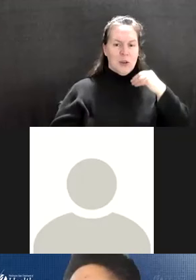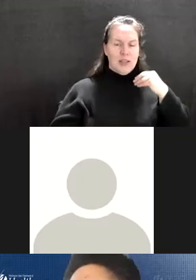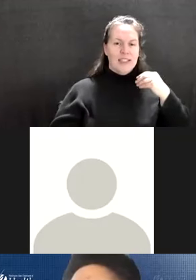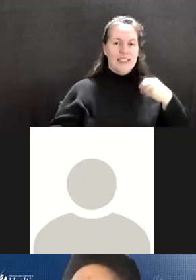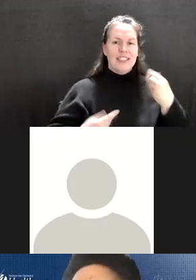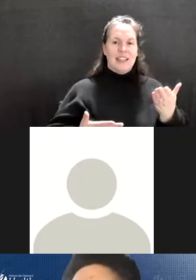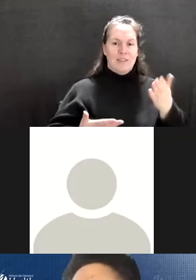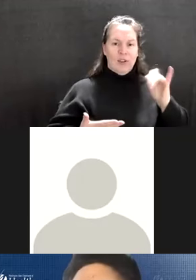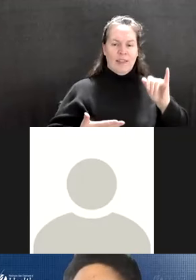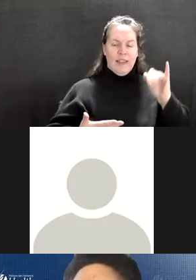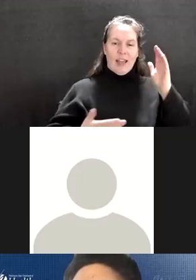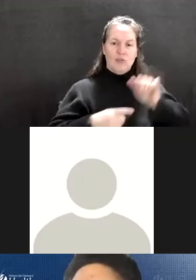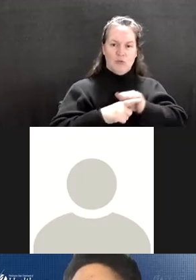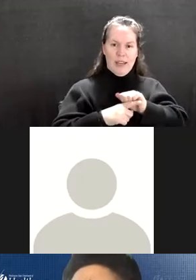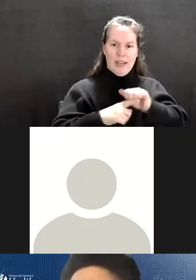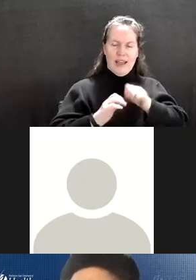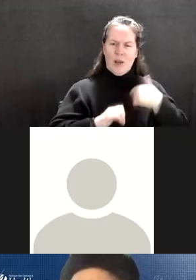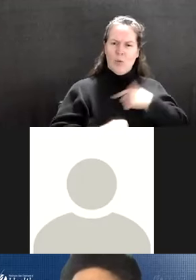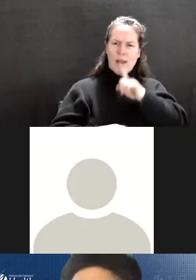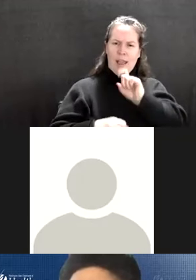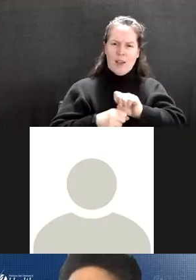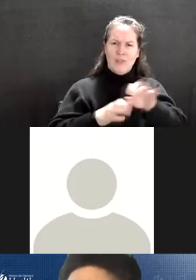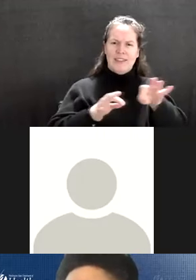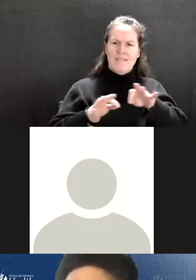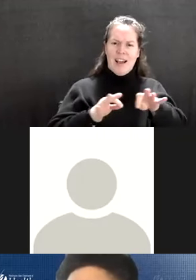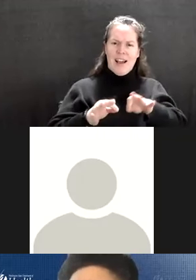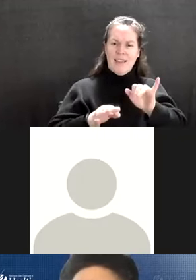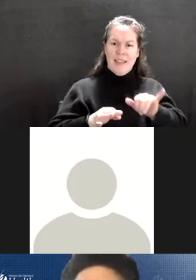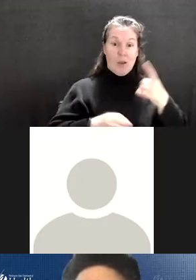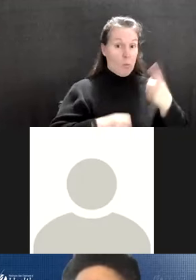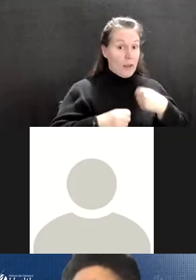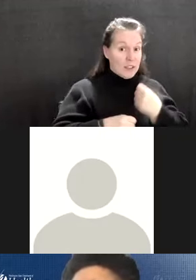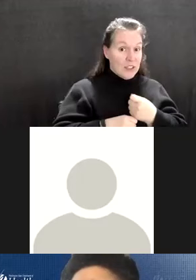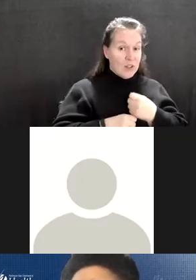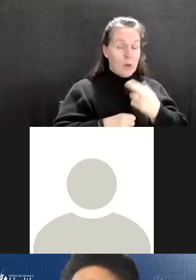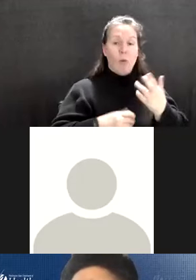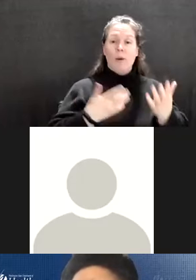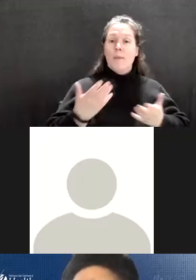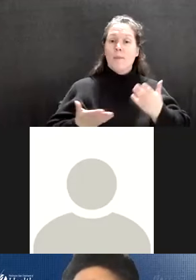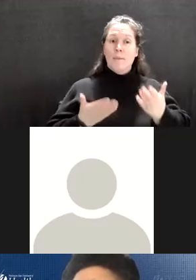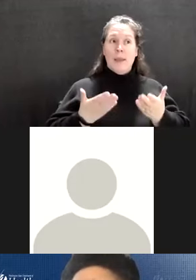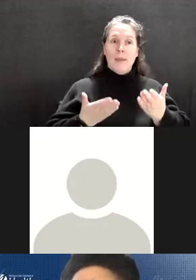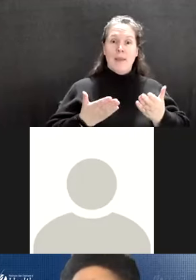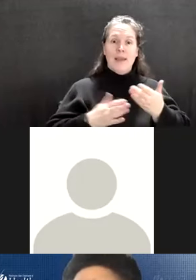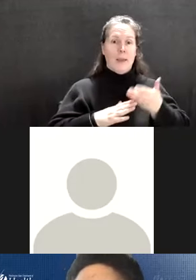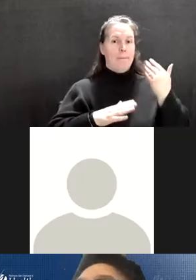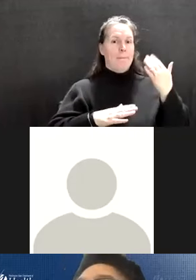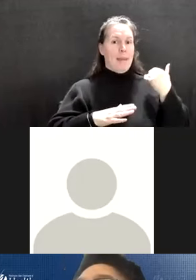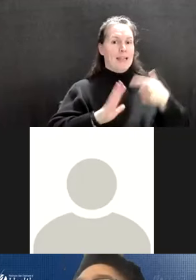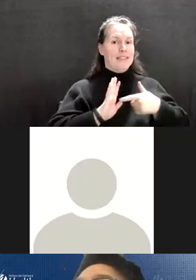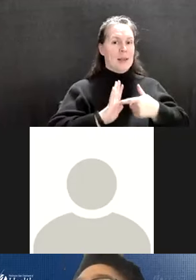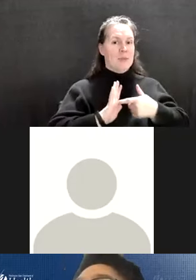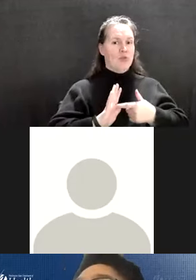this training. And how do we actually define that? Is it a year? Is it maybe some past demonstration?